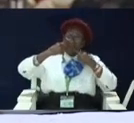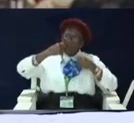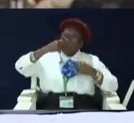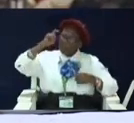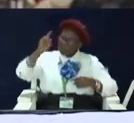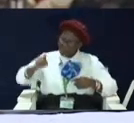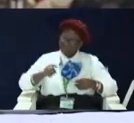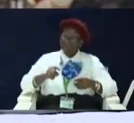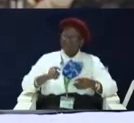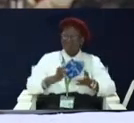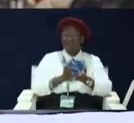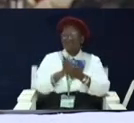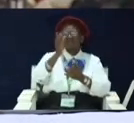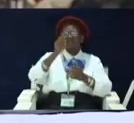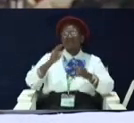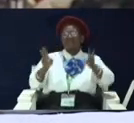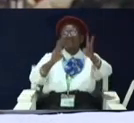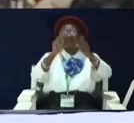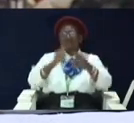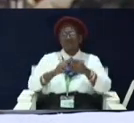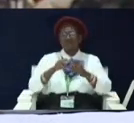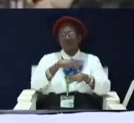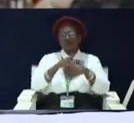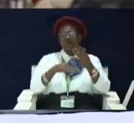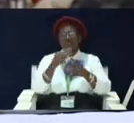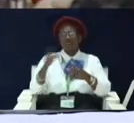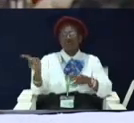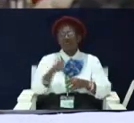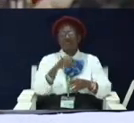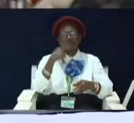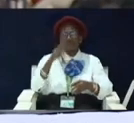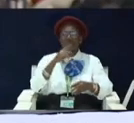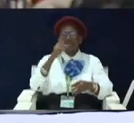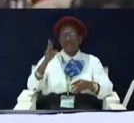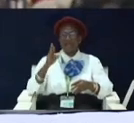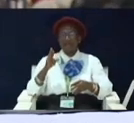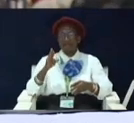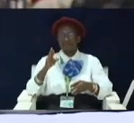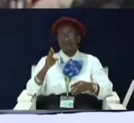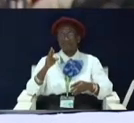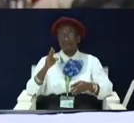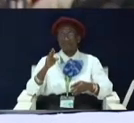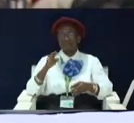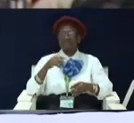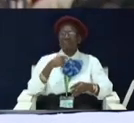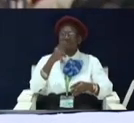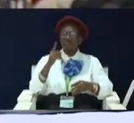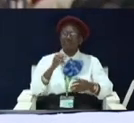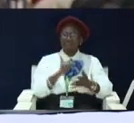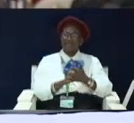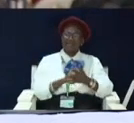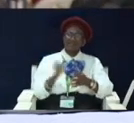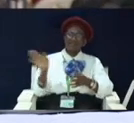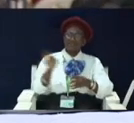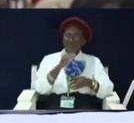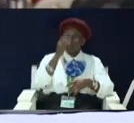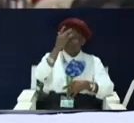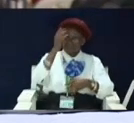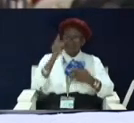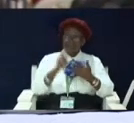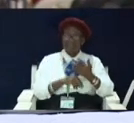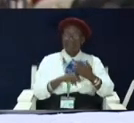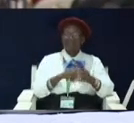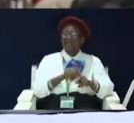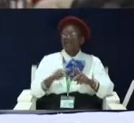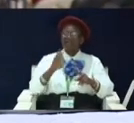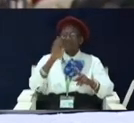away that all of you are told that your sickness cannot be cured. Fun eyin